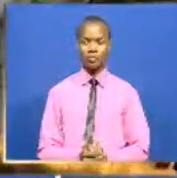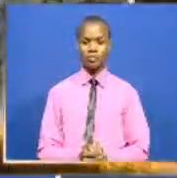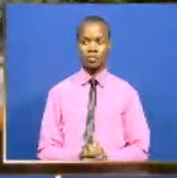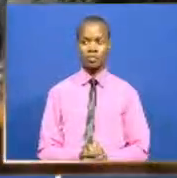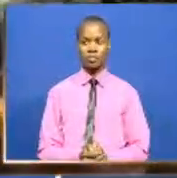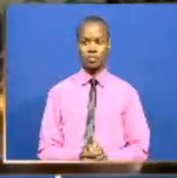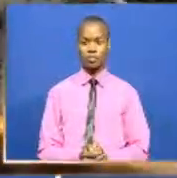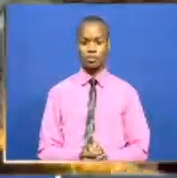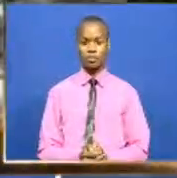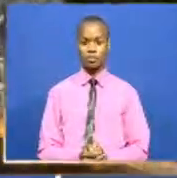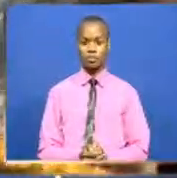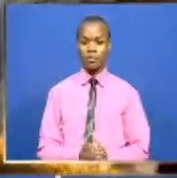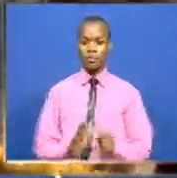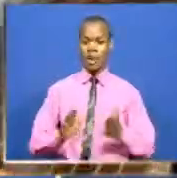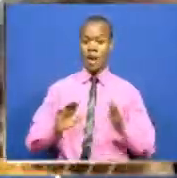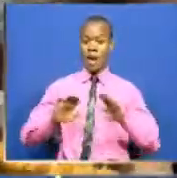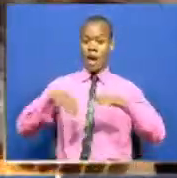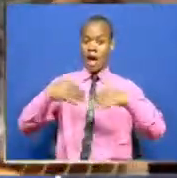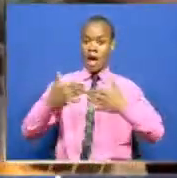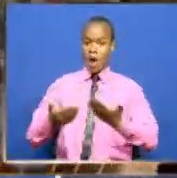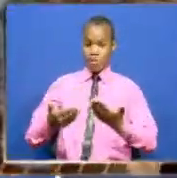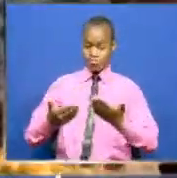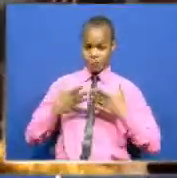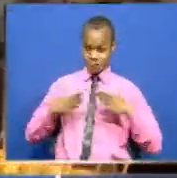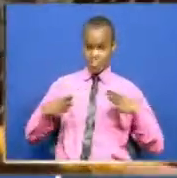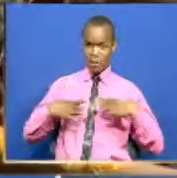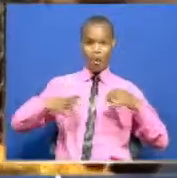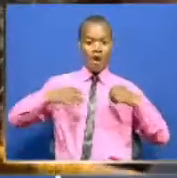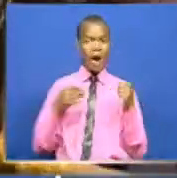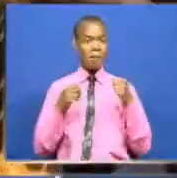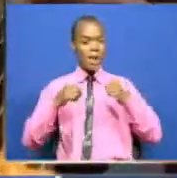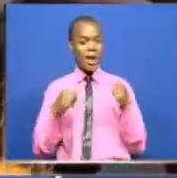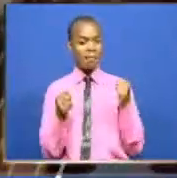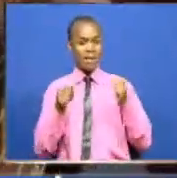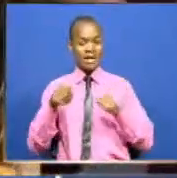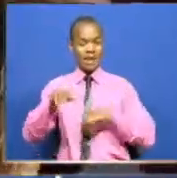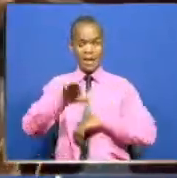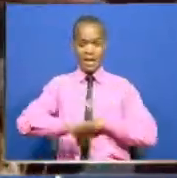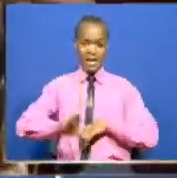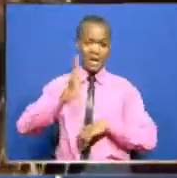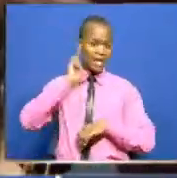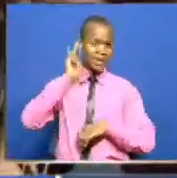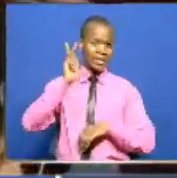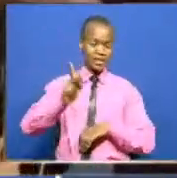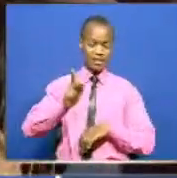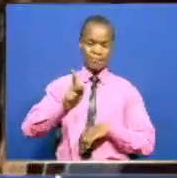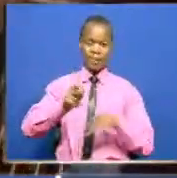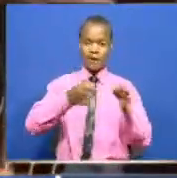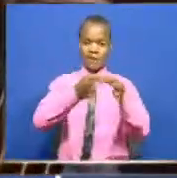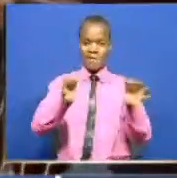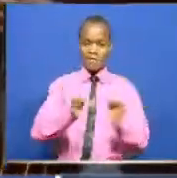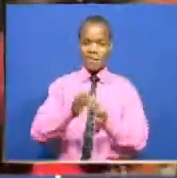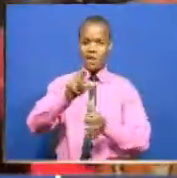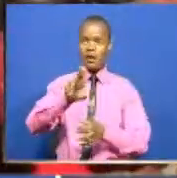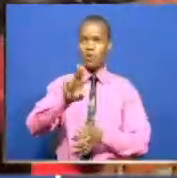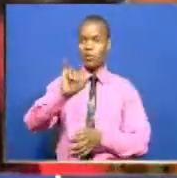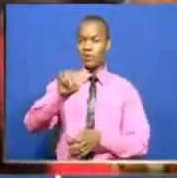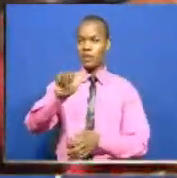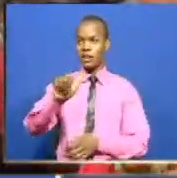The excitement to host this year's Mashujade celebrations at Gusii Stadium in Kisii County is